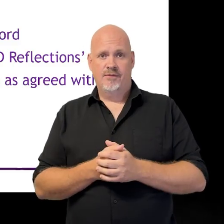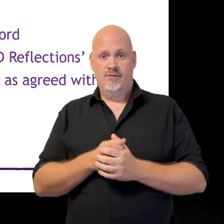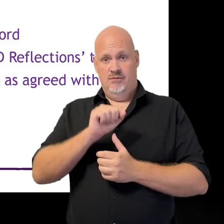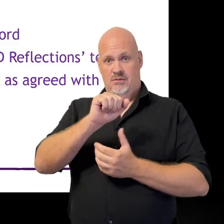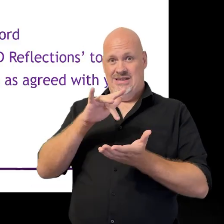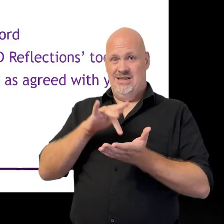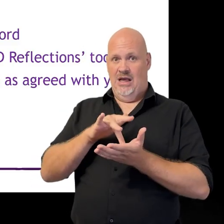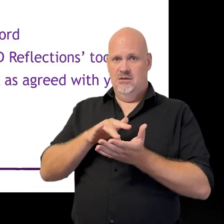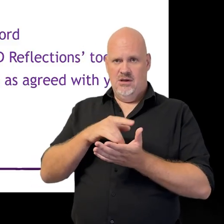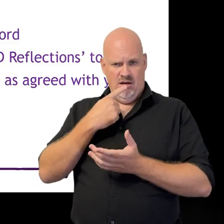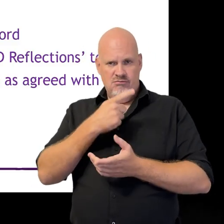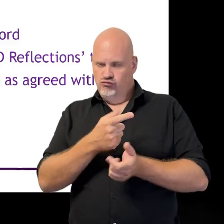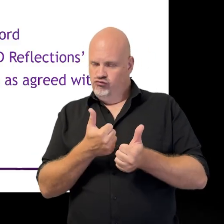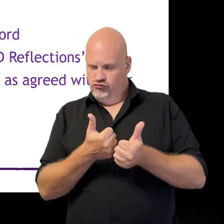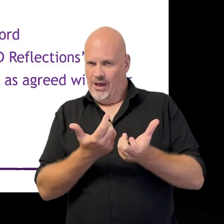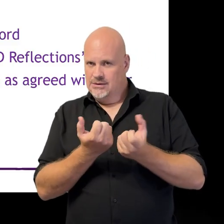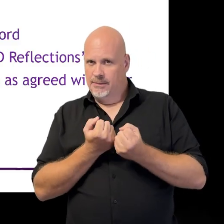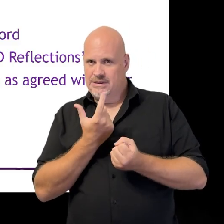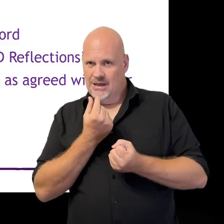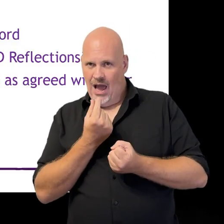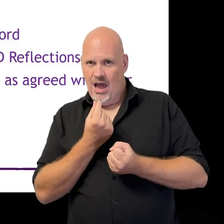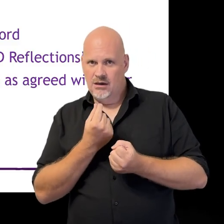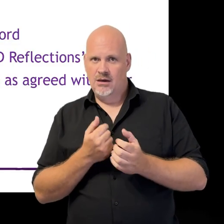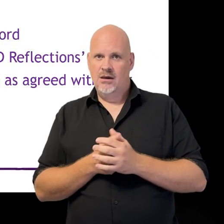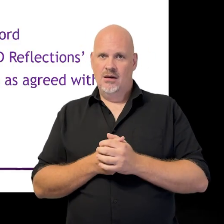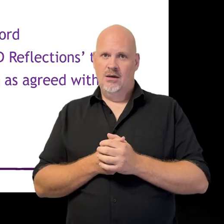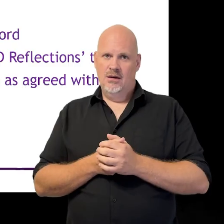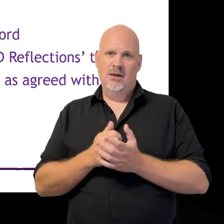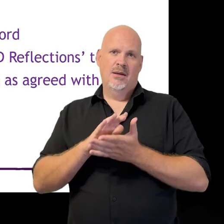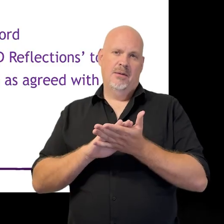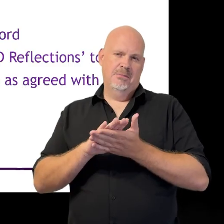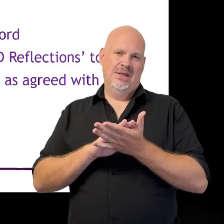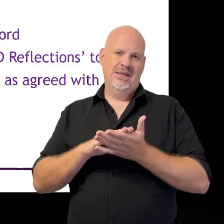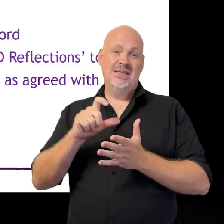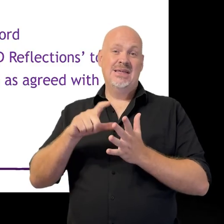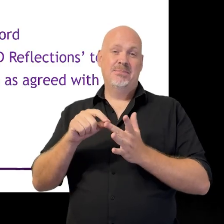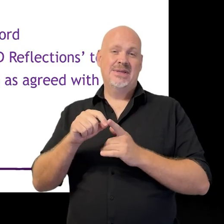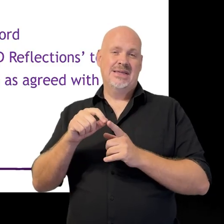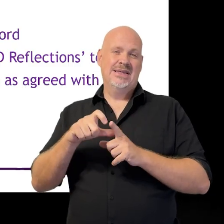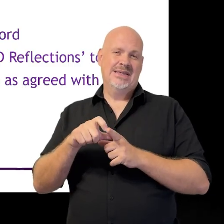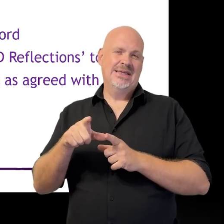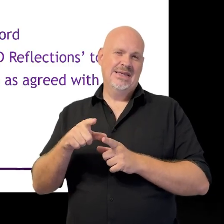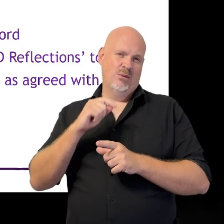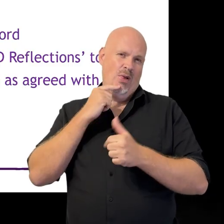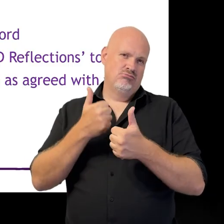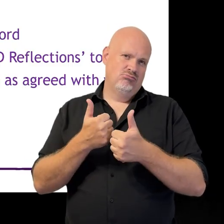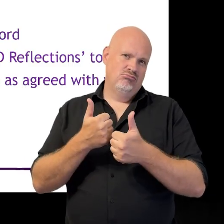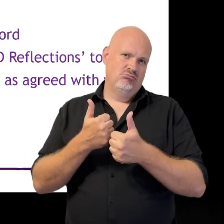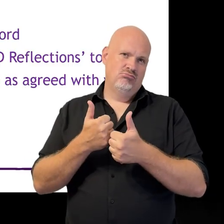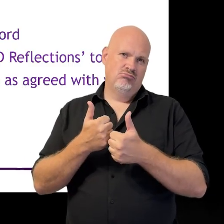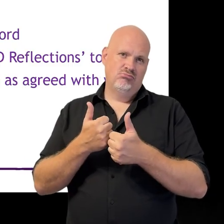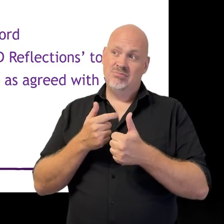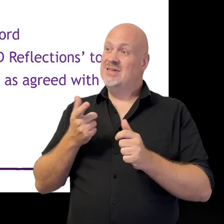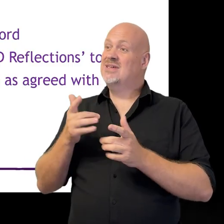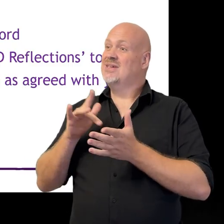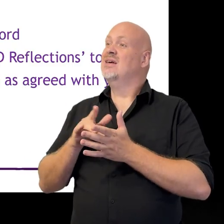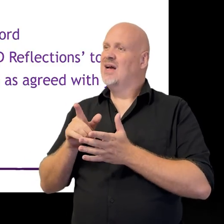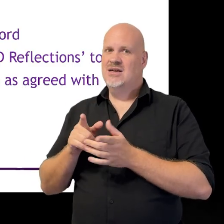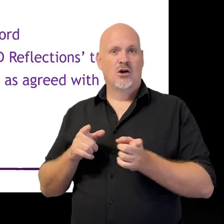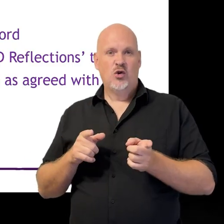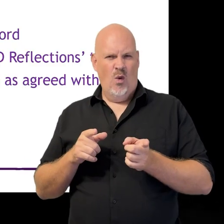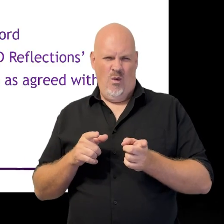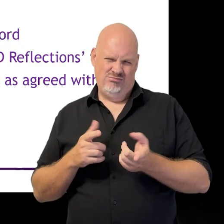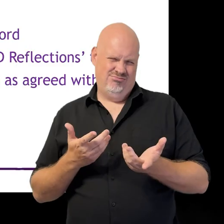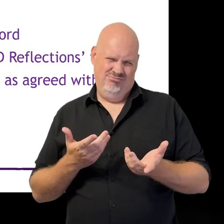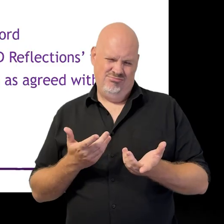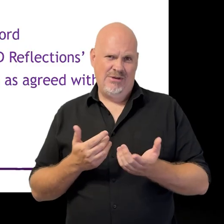your centre before you do it. Or if you use a different format, then that's fine as well. If your centre thinks